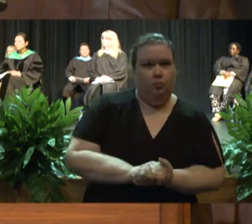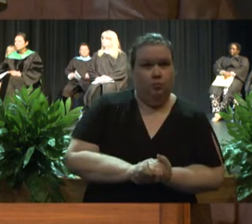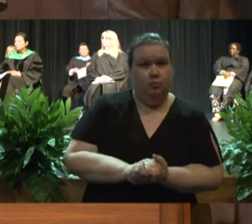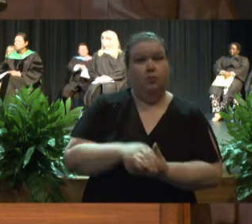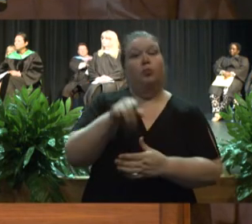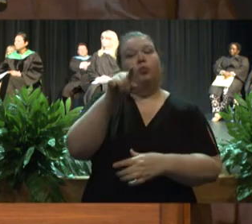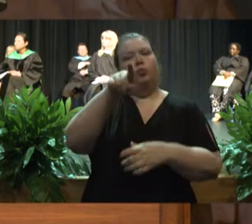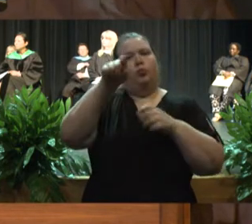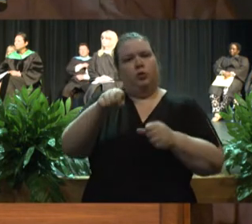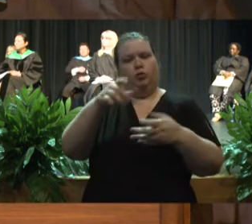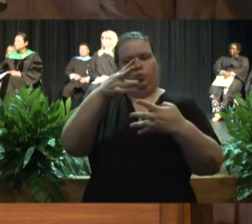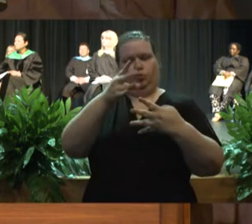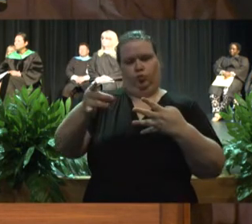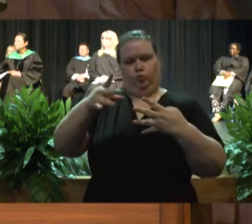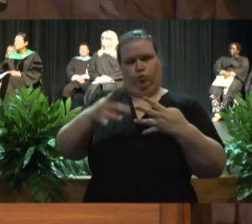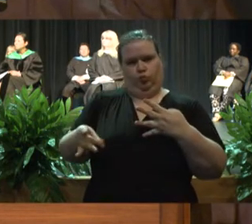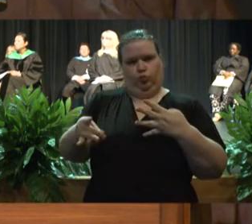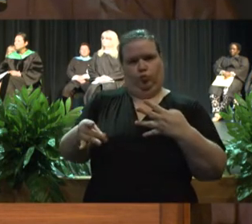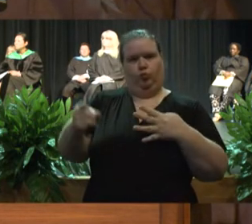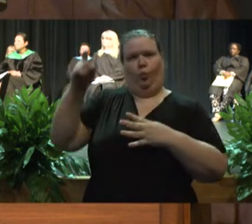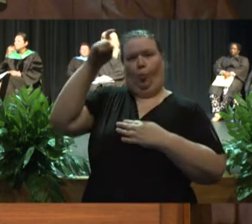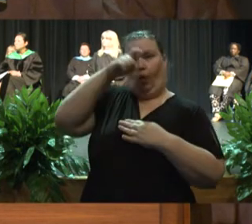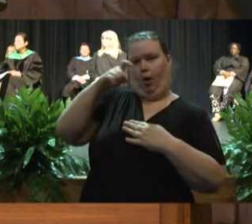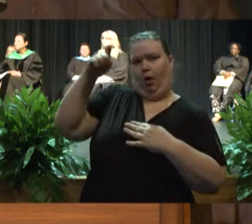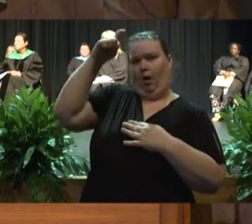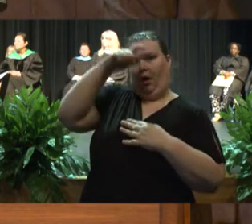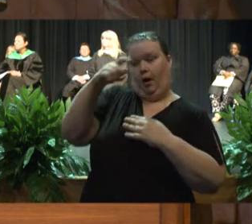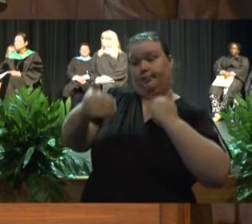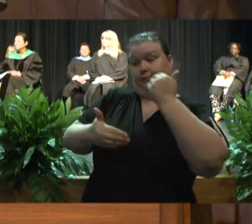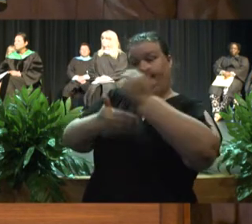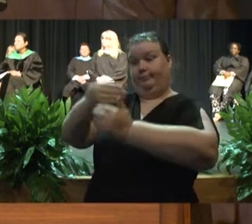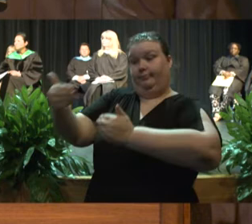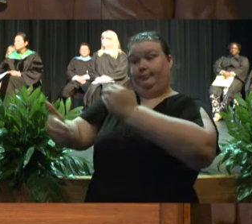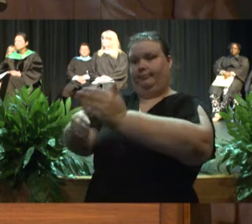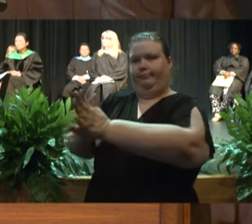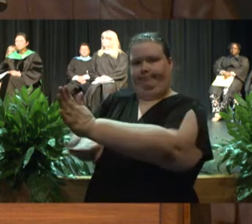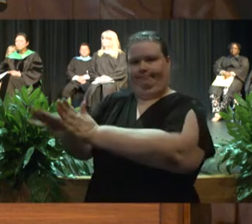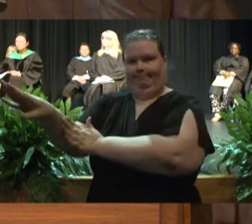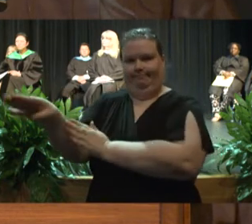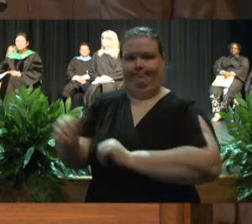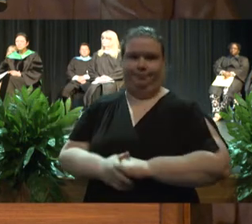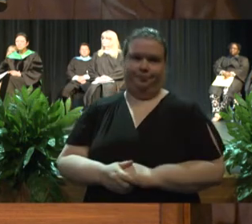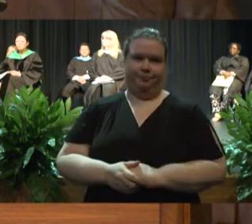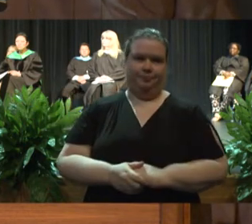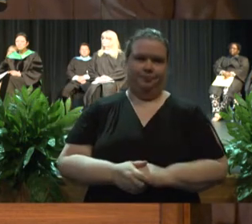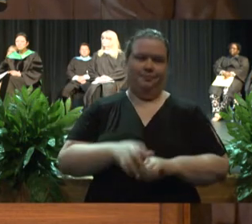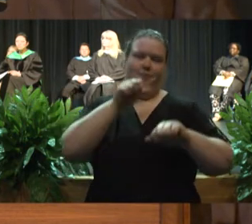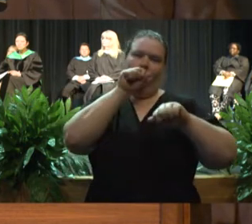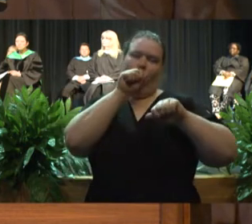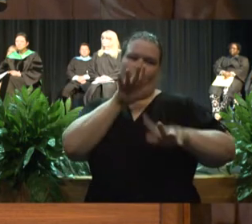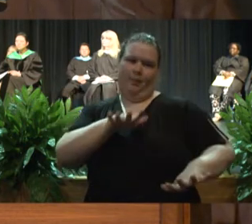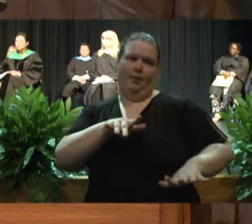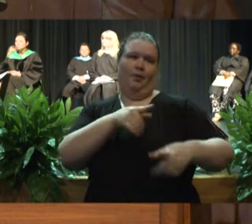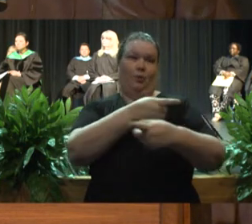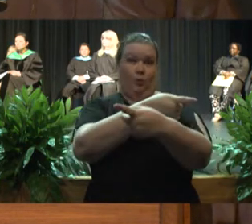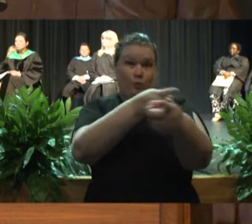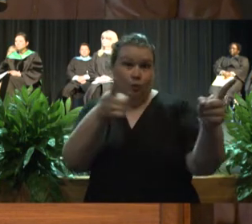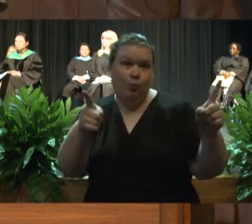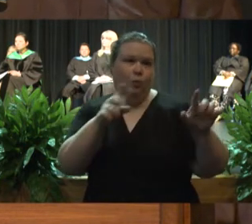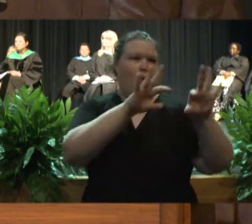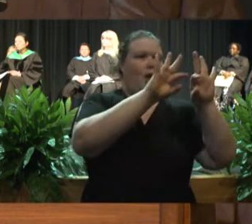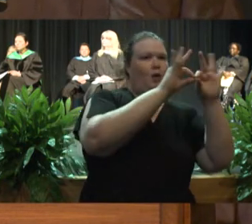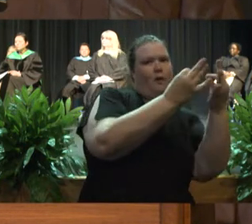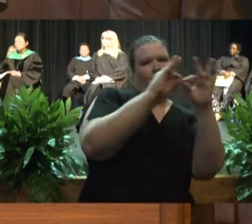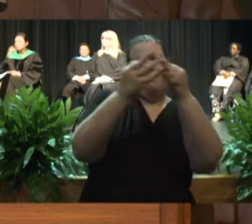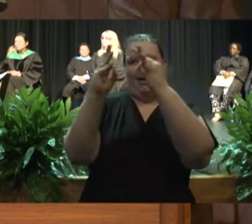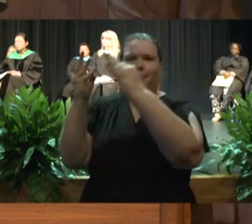will produce good results. Blessings to you and your families on your accomplishment of your